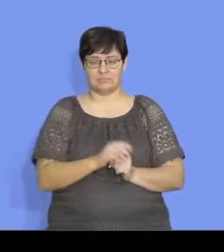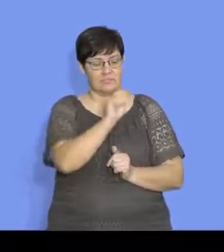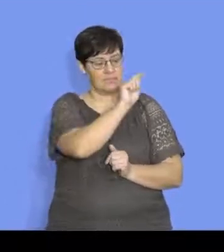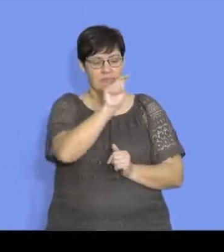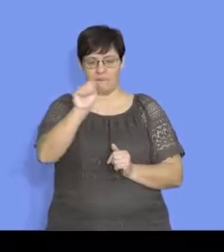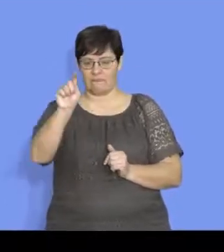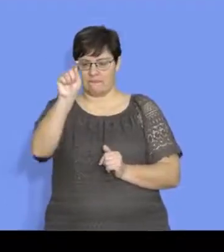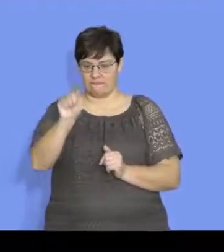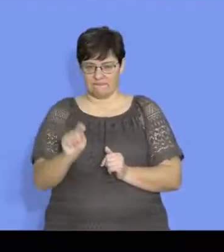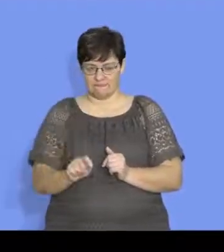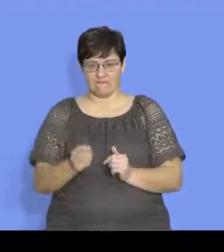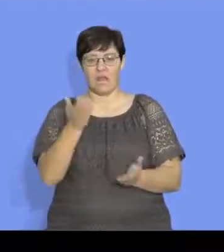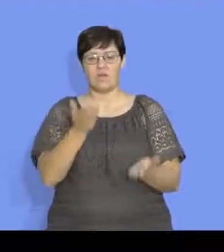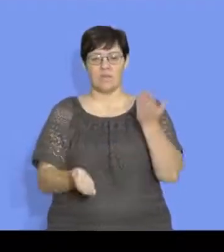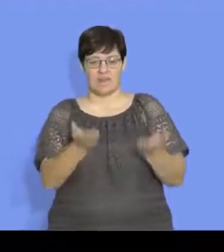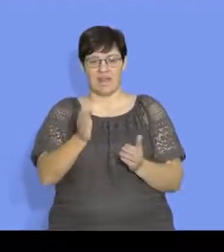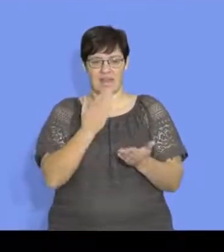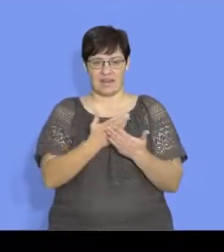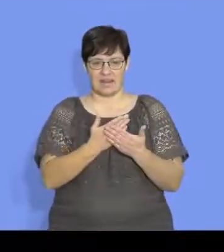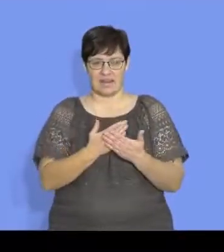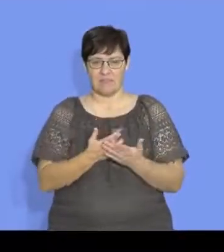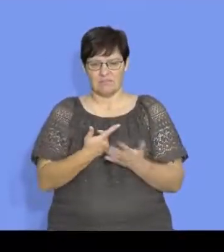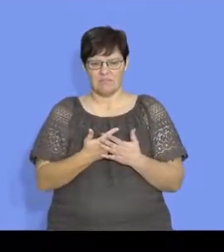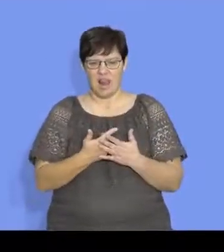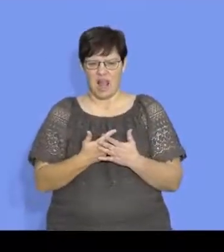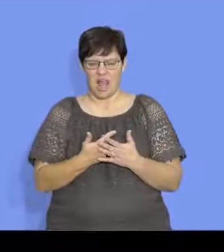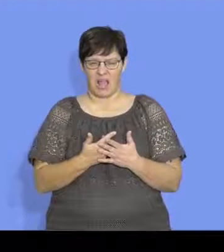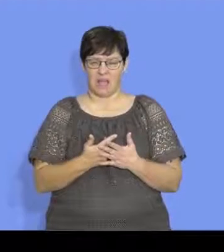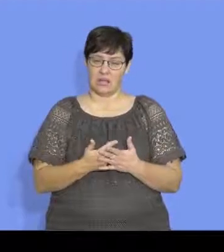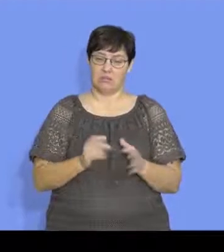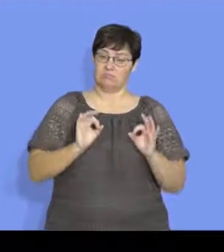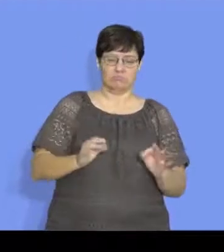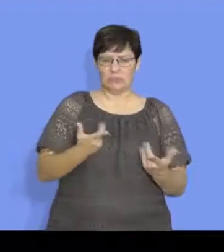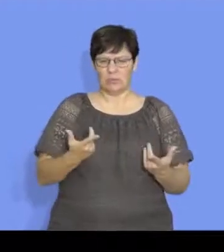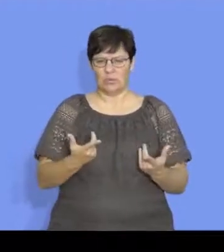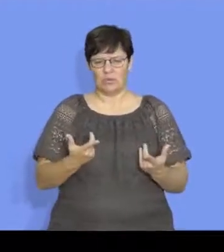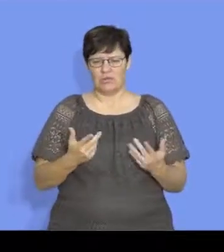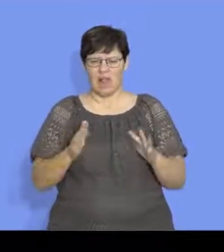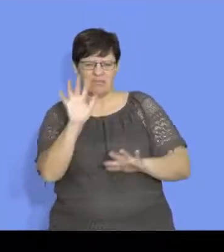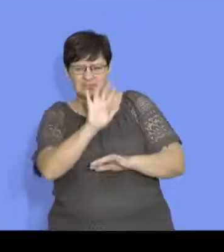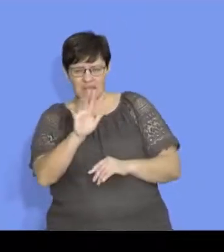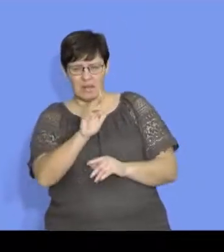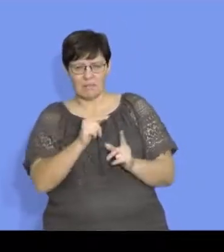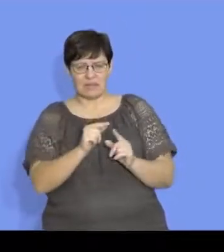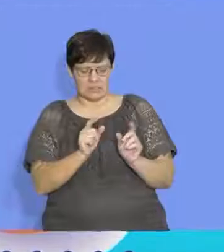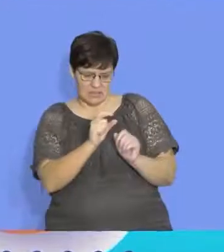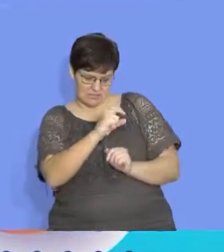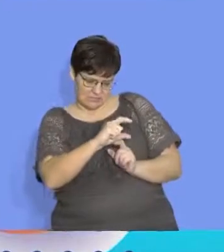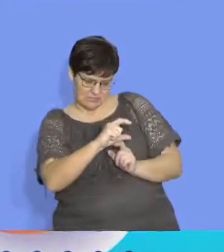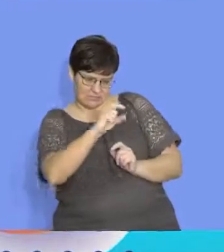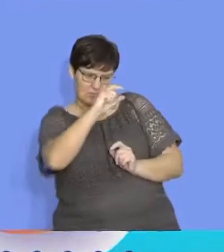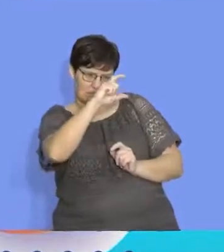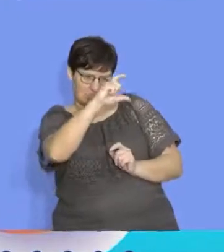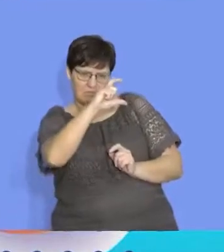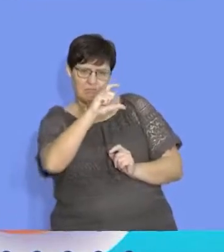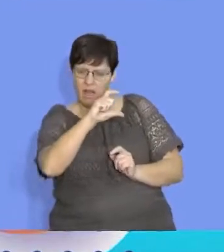to compare, even though I've done it very roughly, that distance is about the same. So in